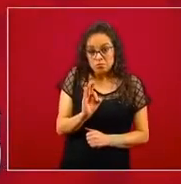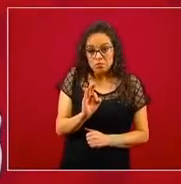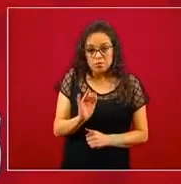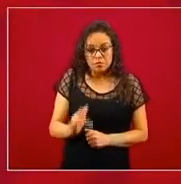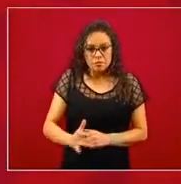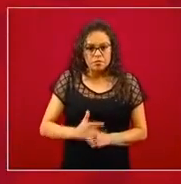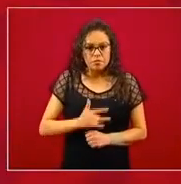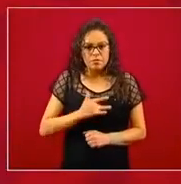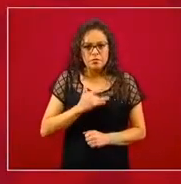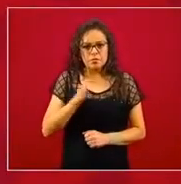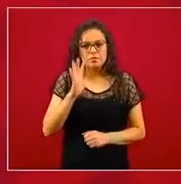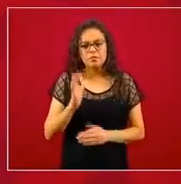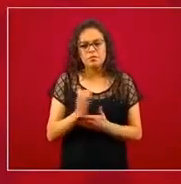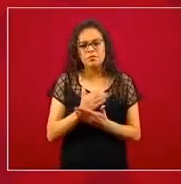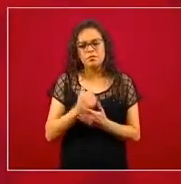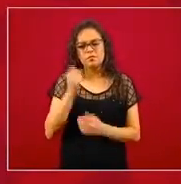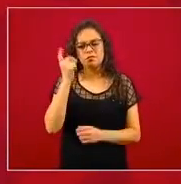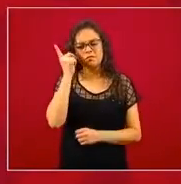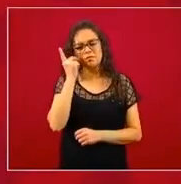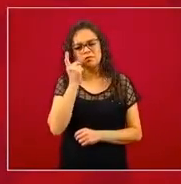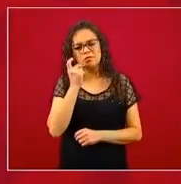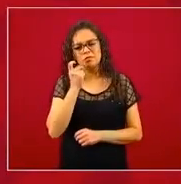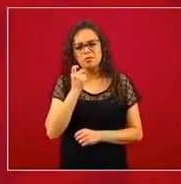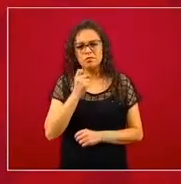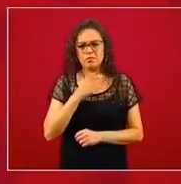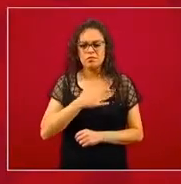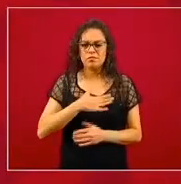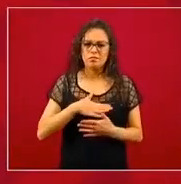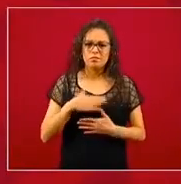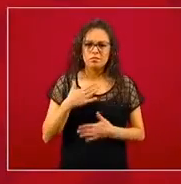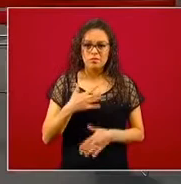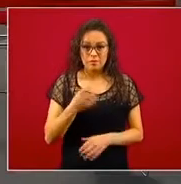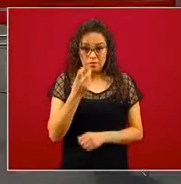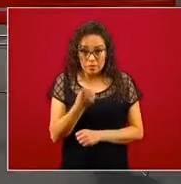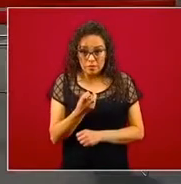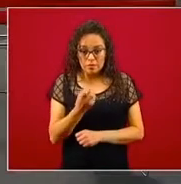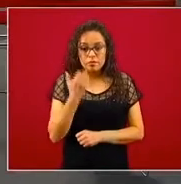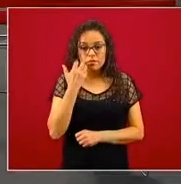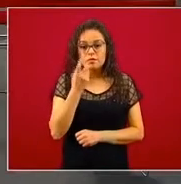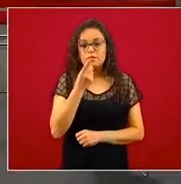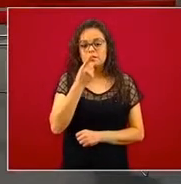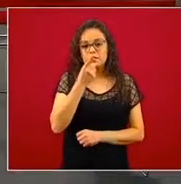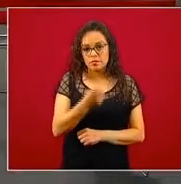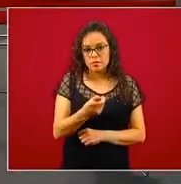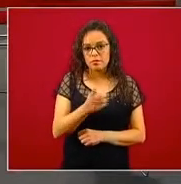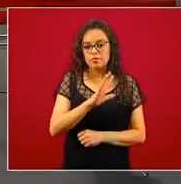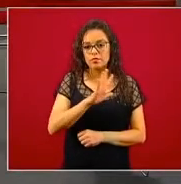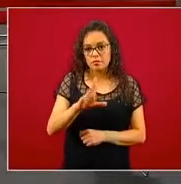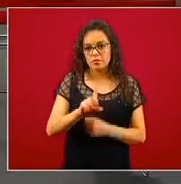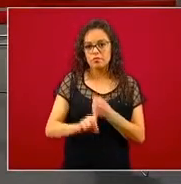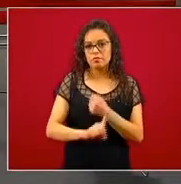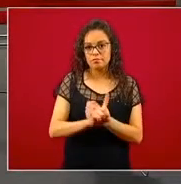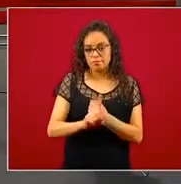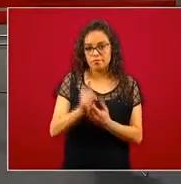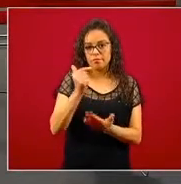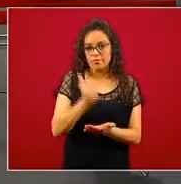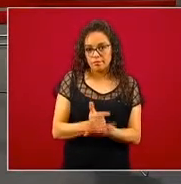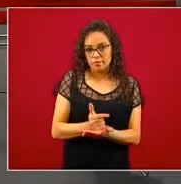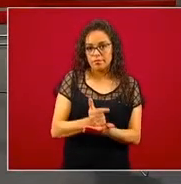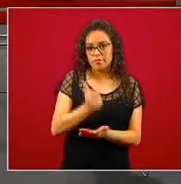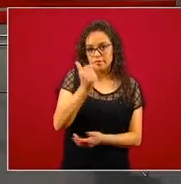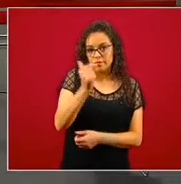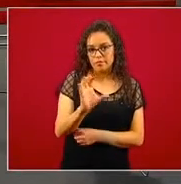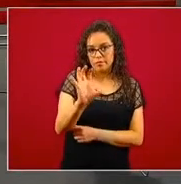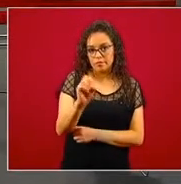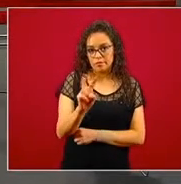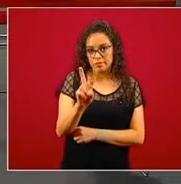or maybe you still feel drowsy or sleepy. These are symptoms of